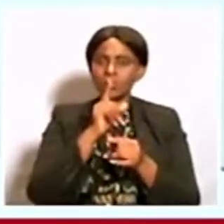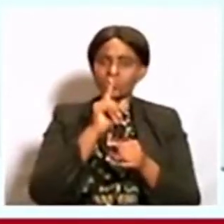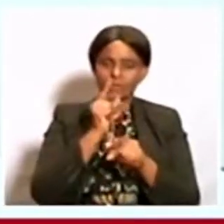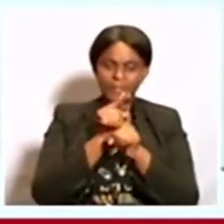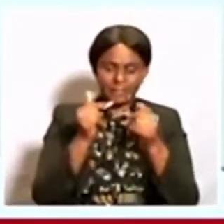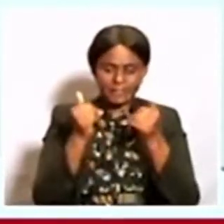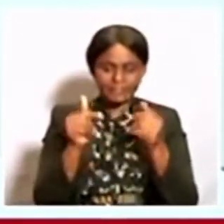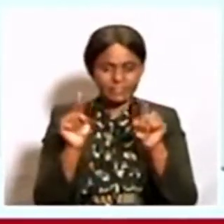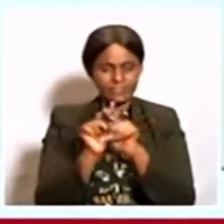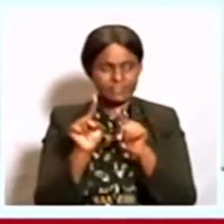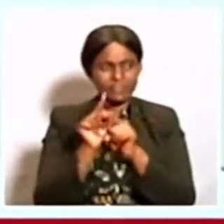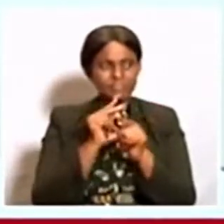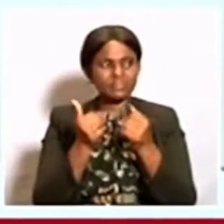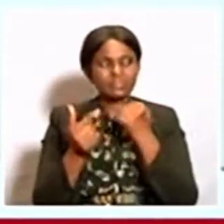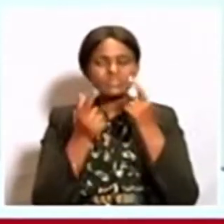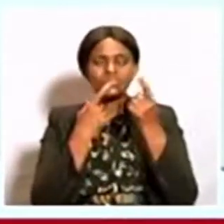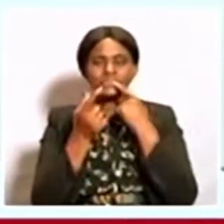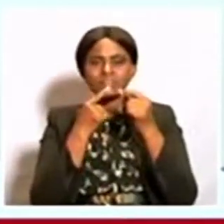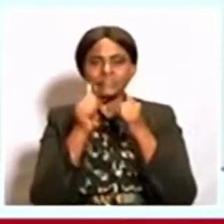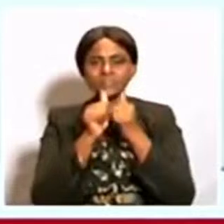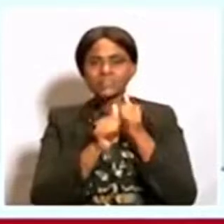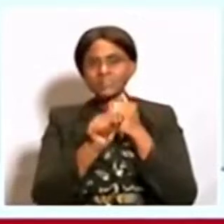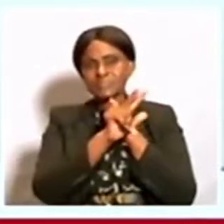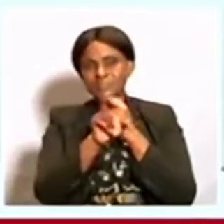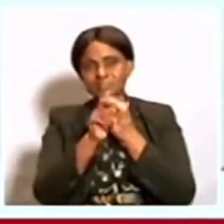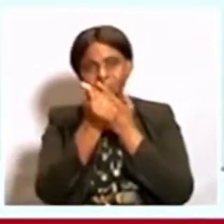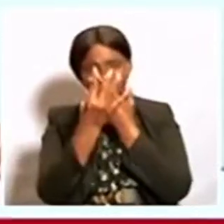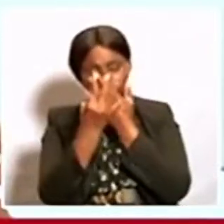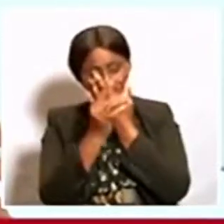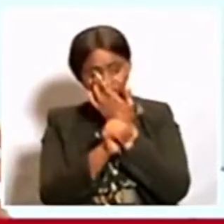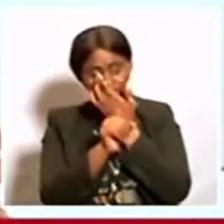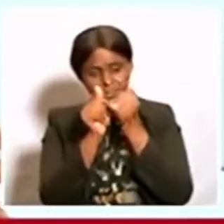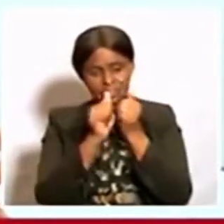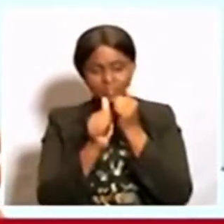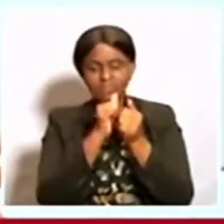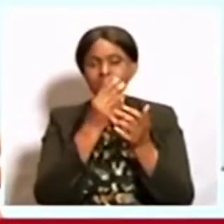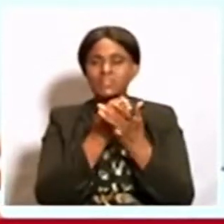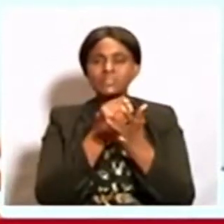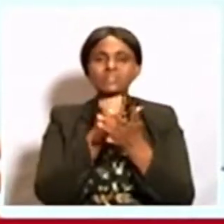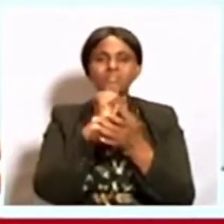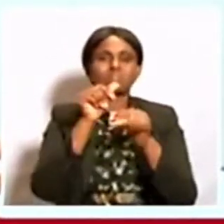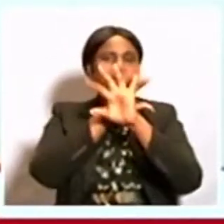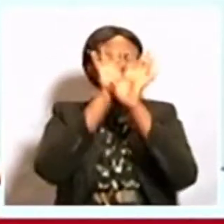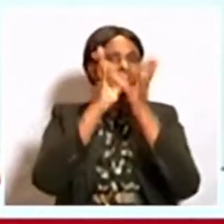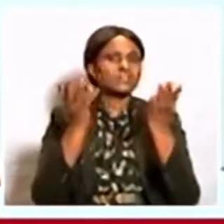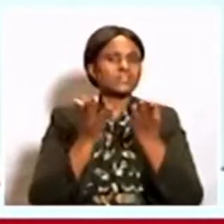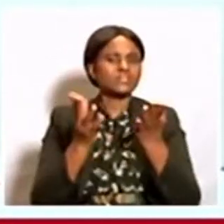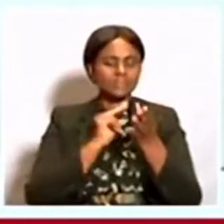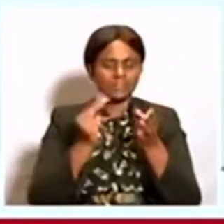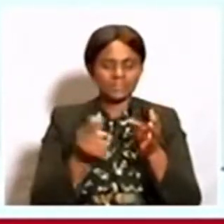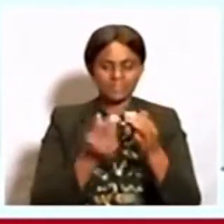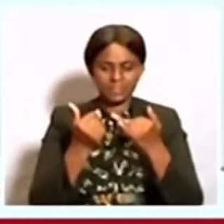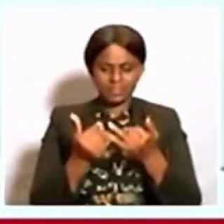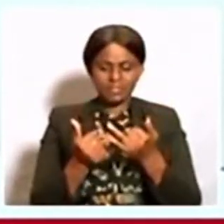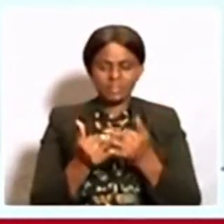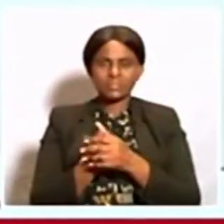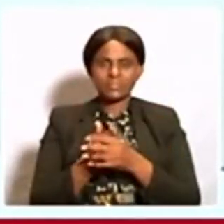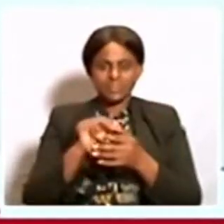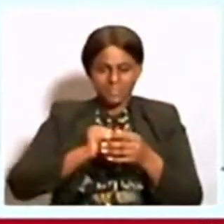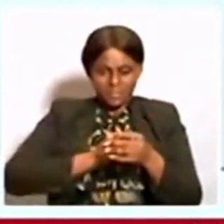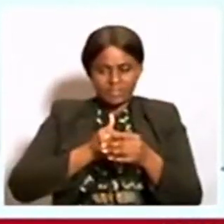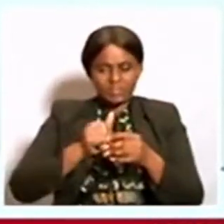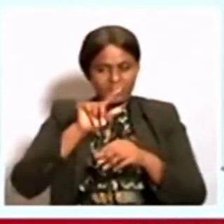just like we are talking about the 300 plus 314, which is unaccounted for. To us, we